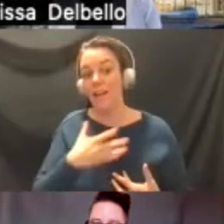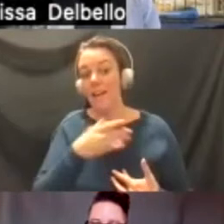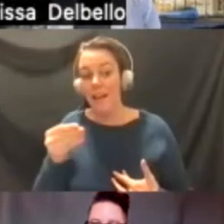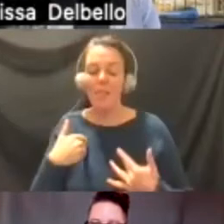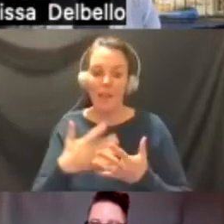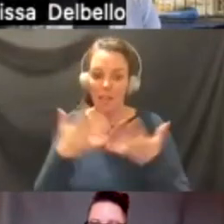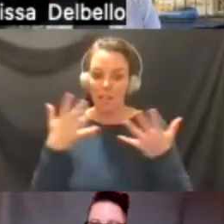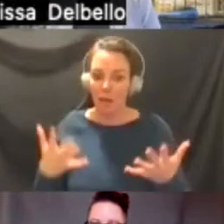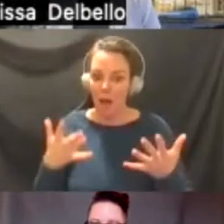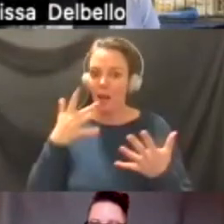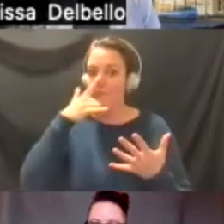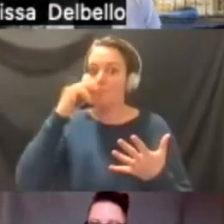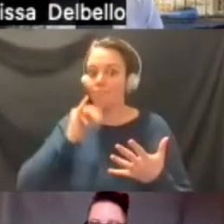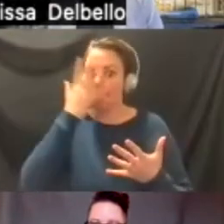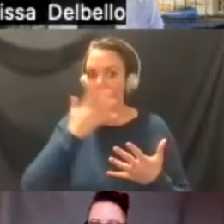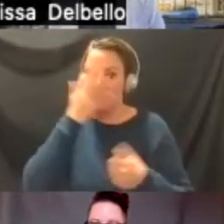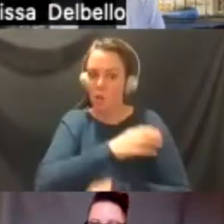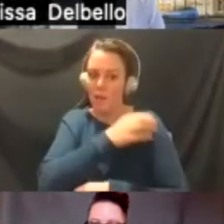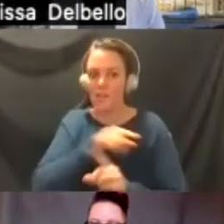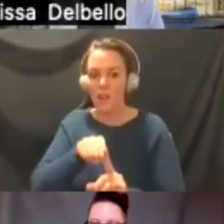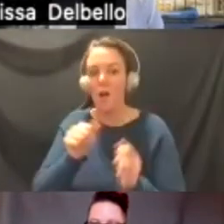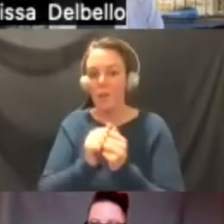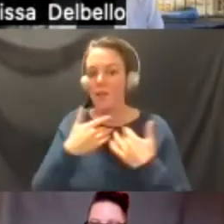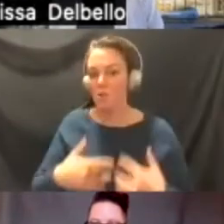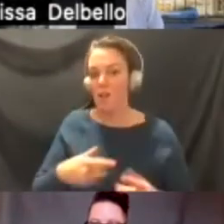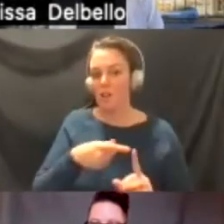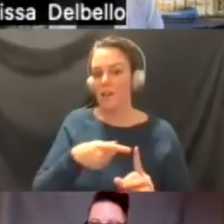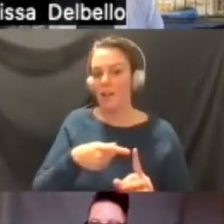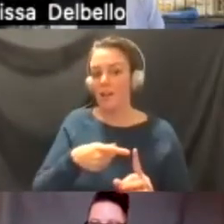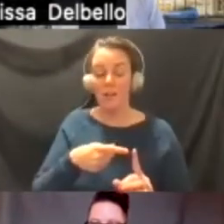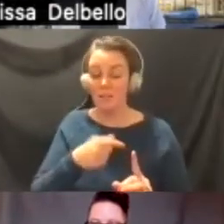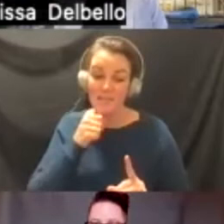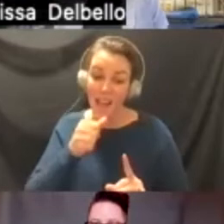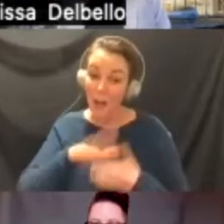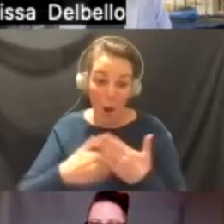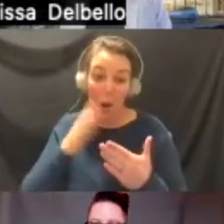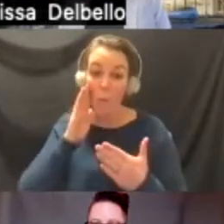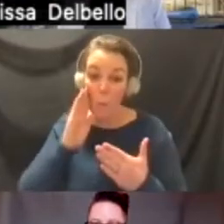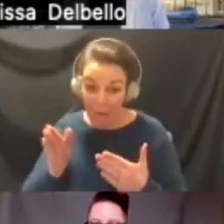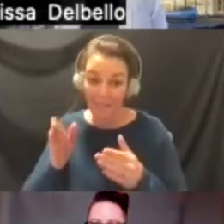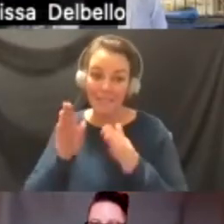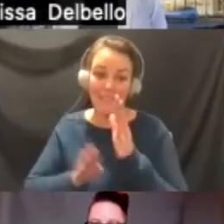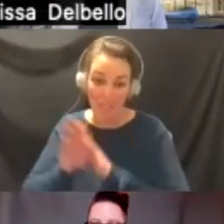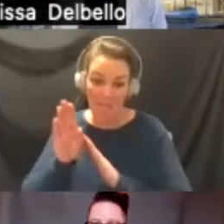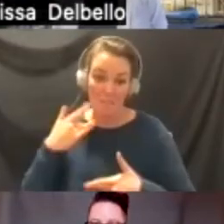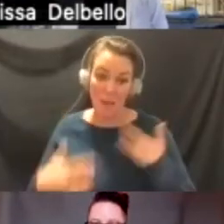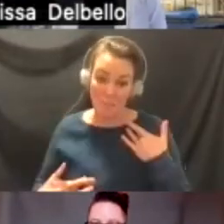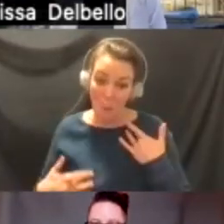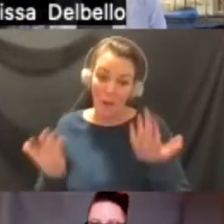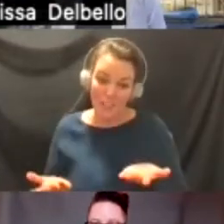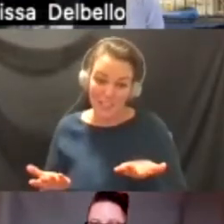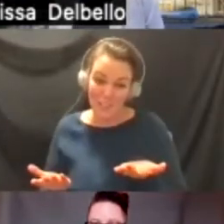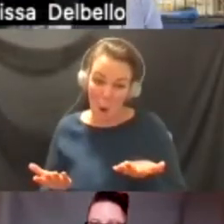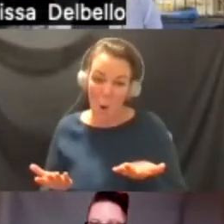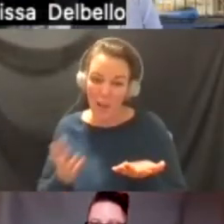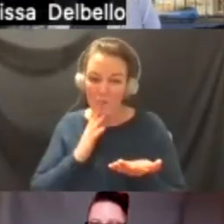clinical manifestations of their depression that we discussed, not all are going to go on to develop bipolar disorder. And